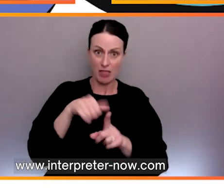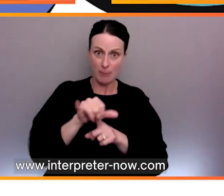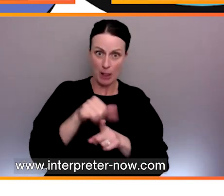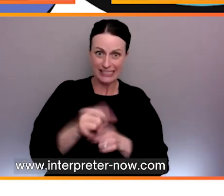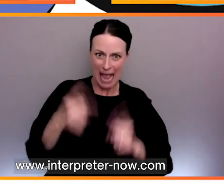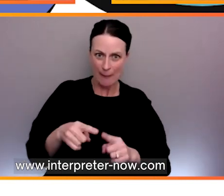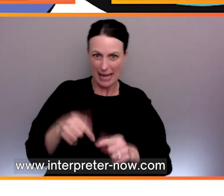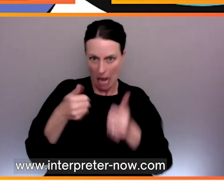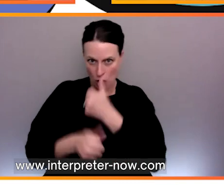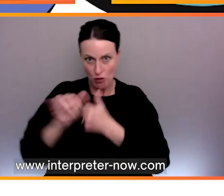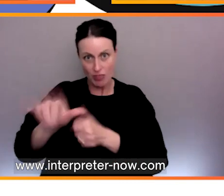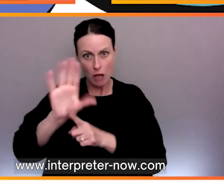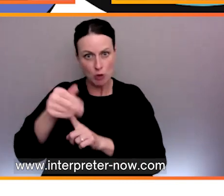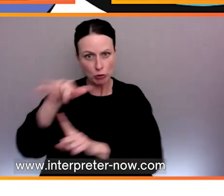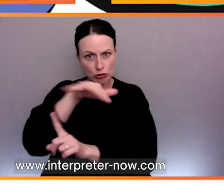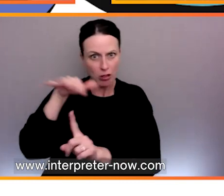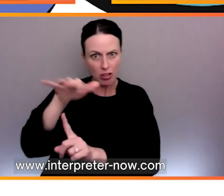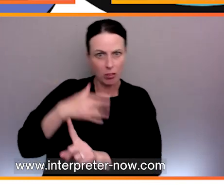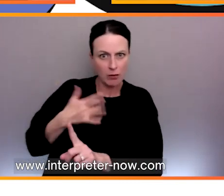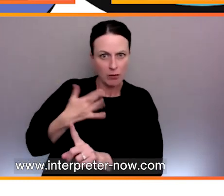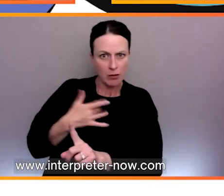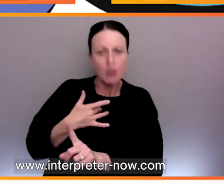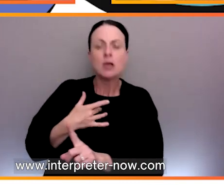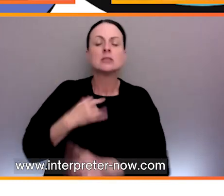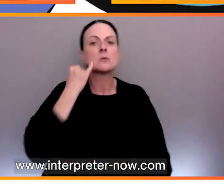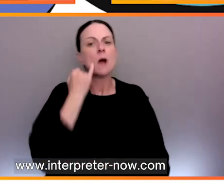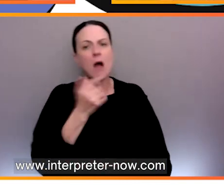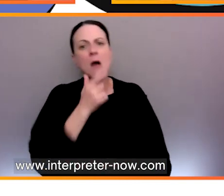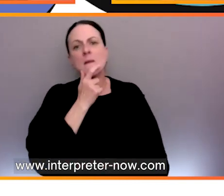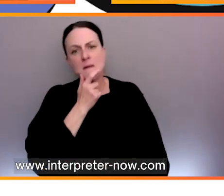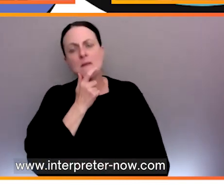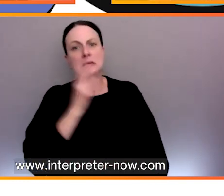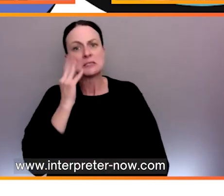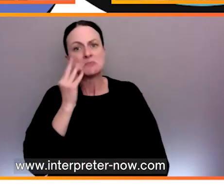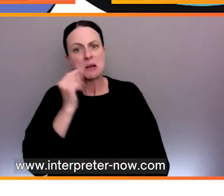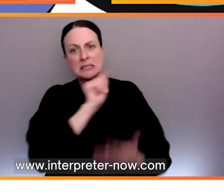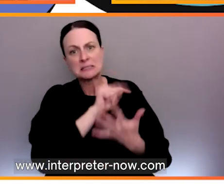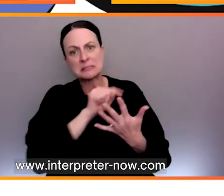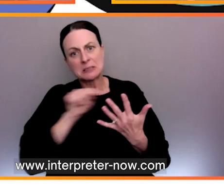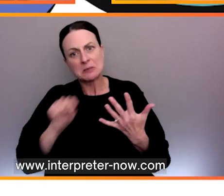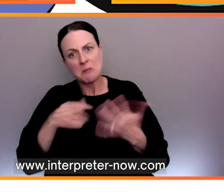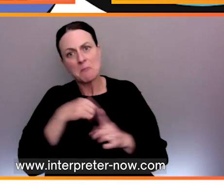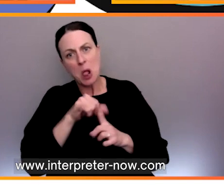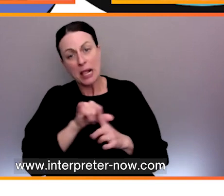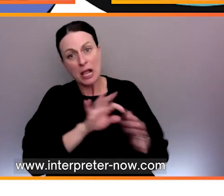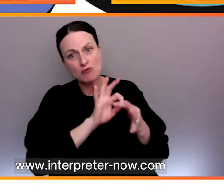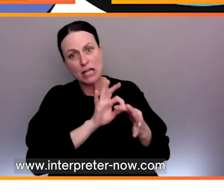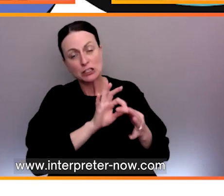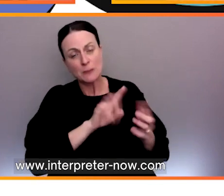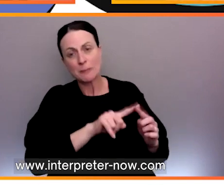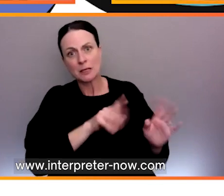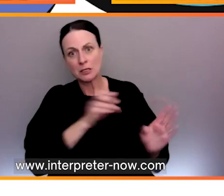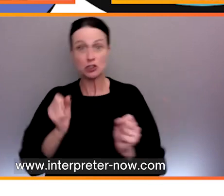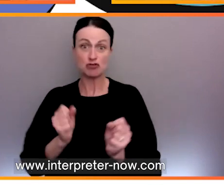I think that are really interesting in this zone are kind of evaluating, sort of trying to take a step out of your